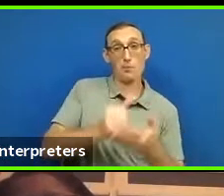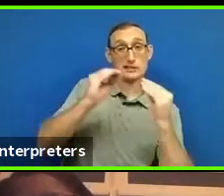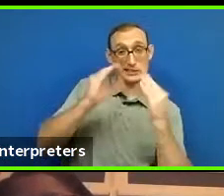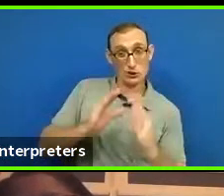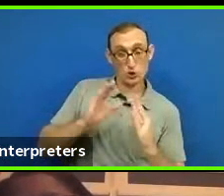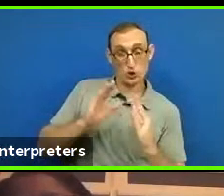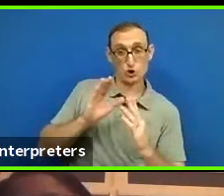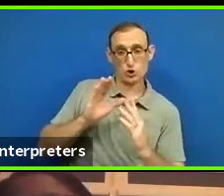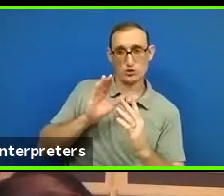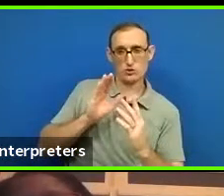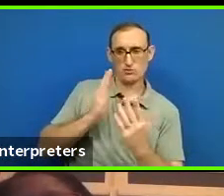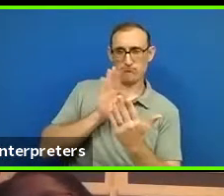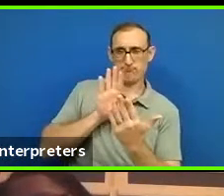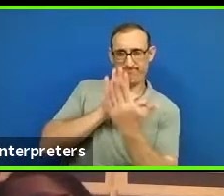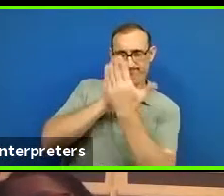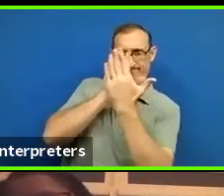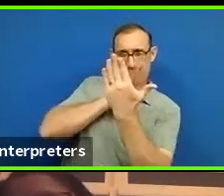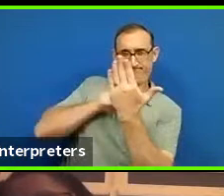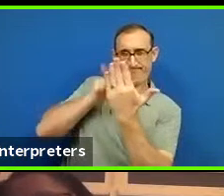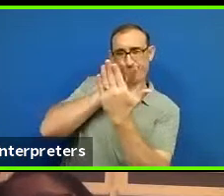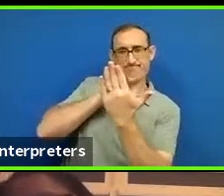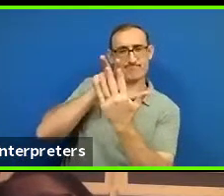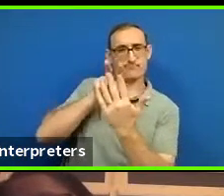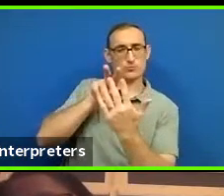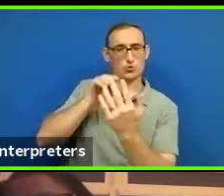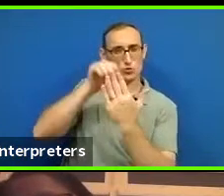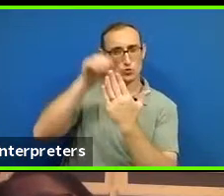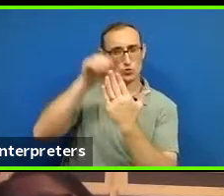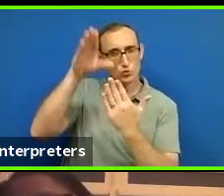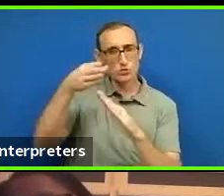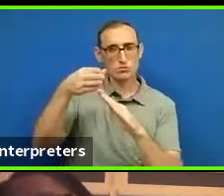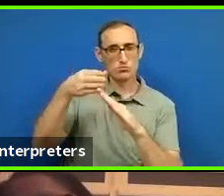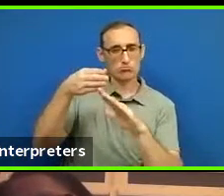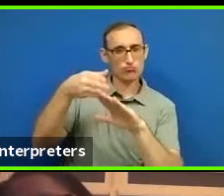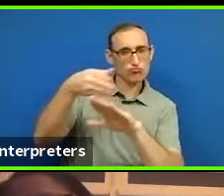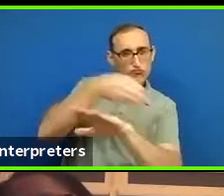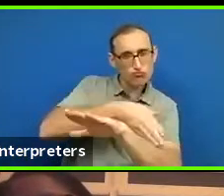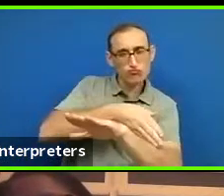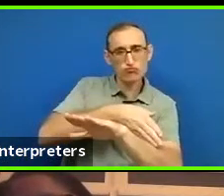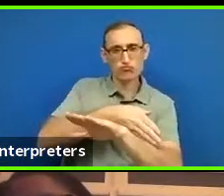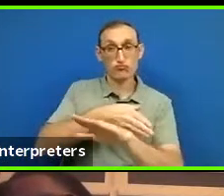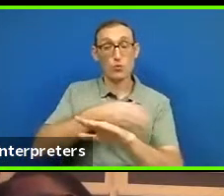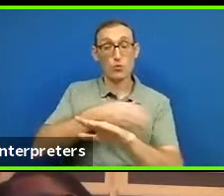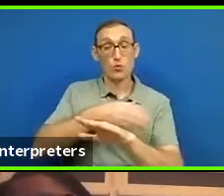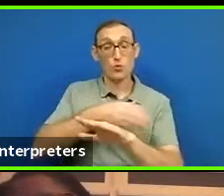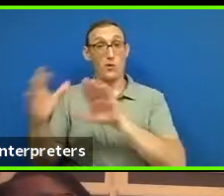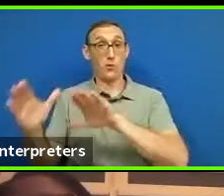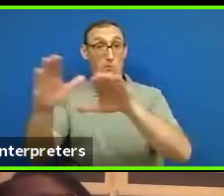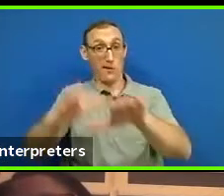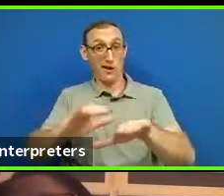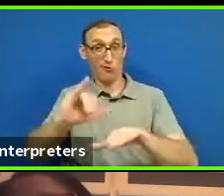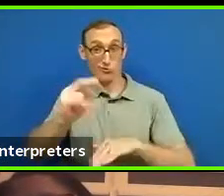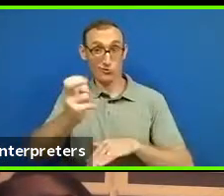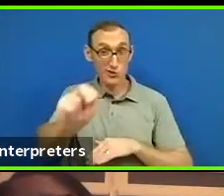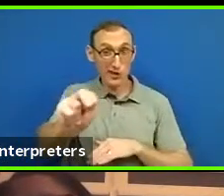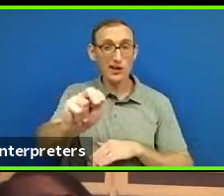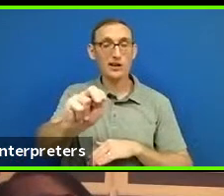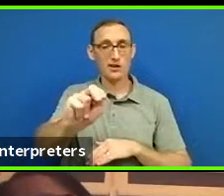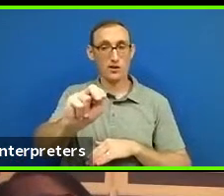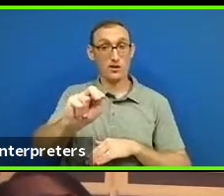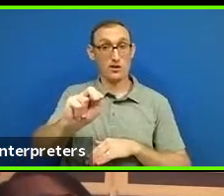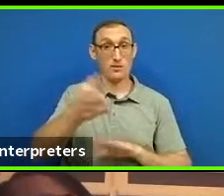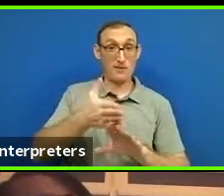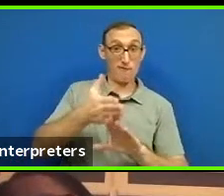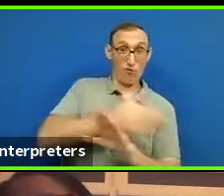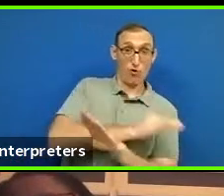my belief that if we go back out in January, it will have provided teachers with an additional set